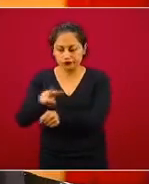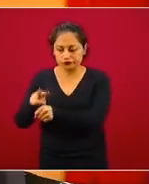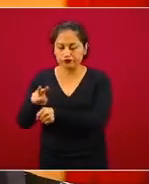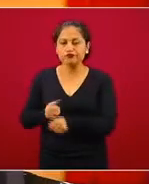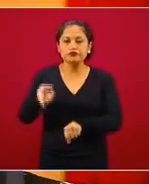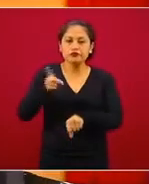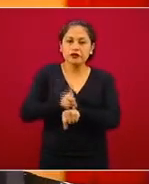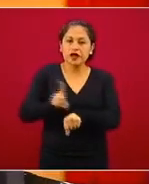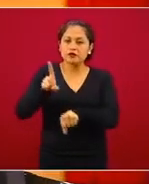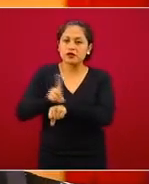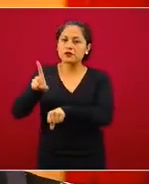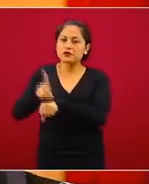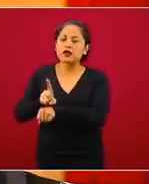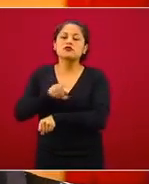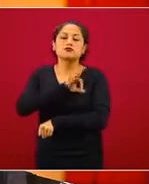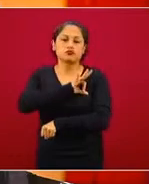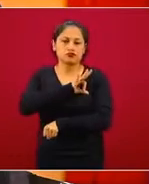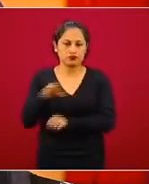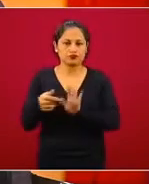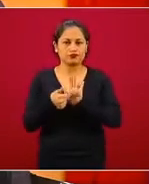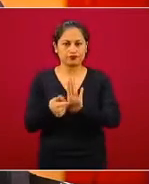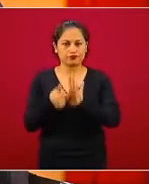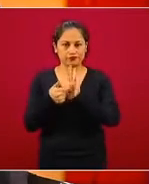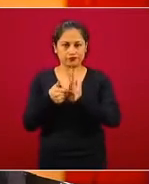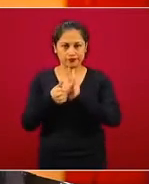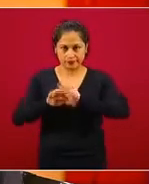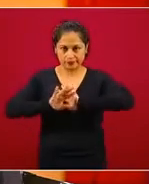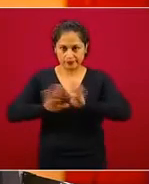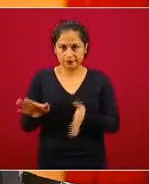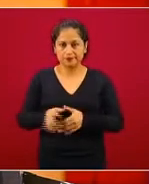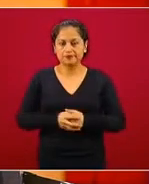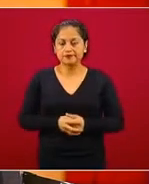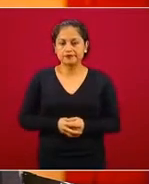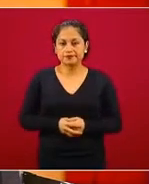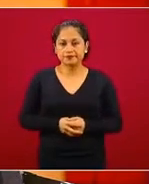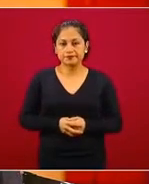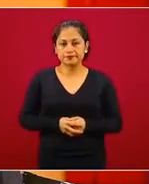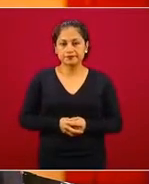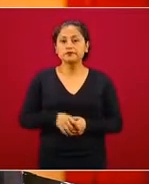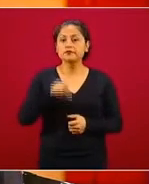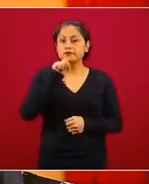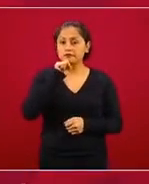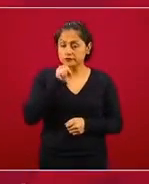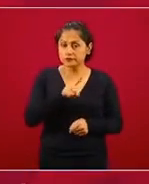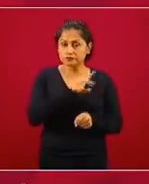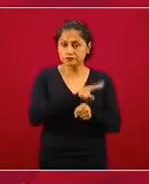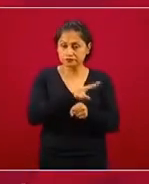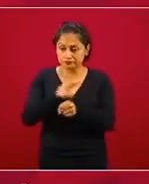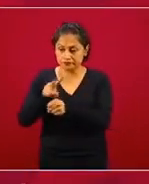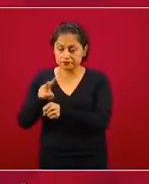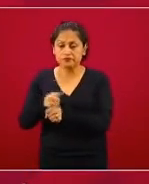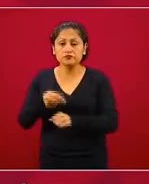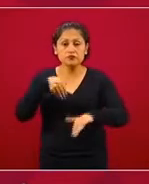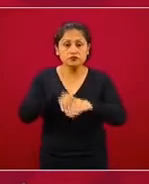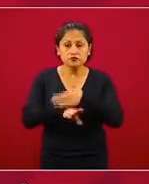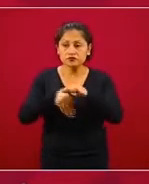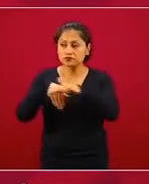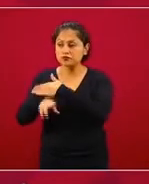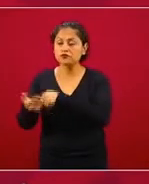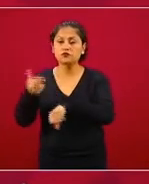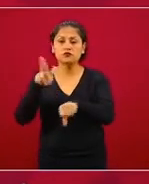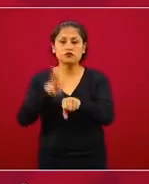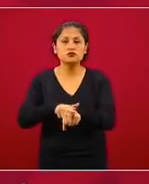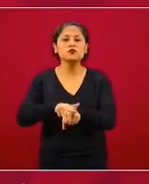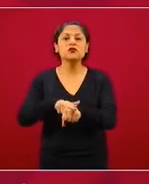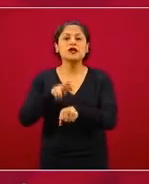día, como lo designing of acabamos de our mostrar actions ahora, to be taken to y mitigate, los we thought monitoreos de that the most ocupación a important través de la thing red IRAG is nos permiten